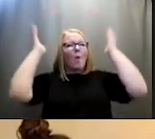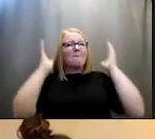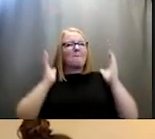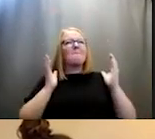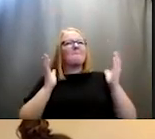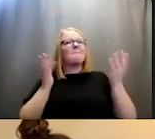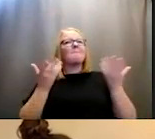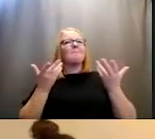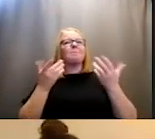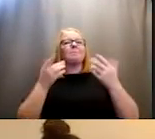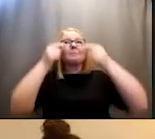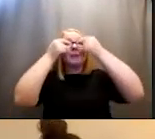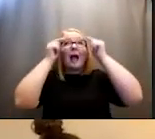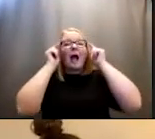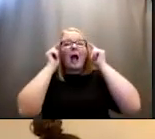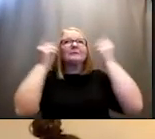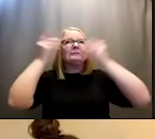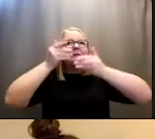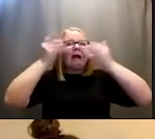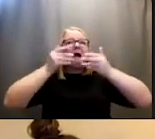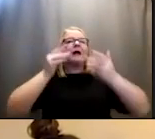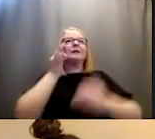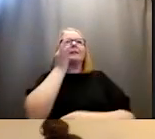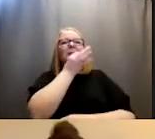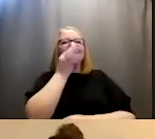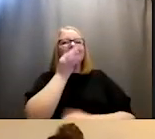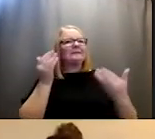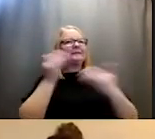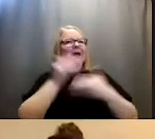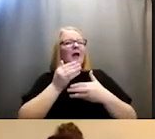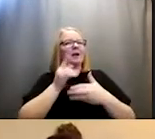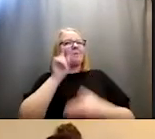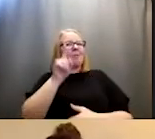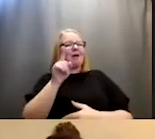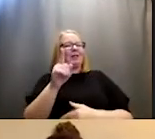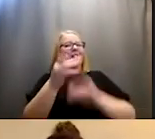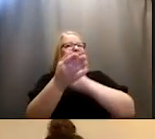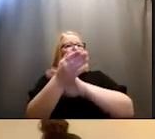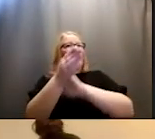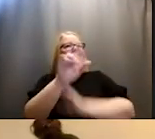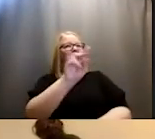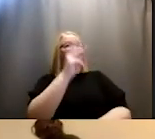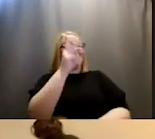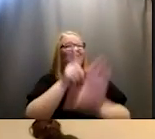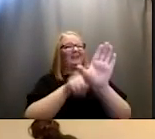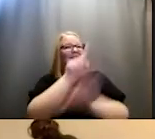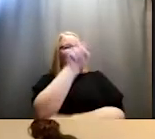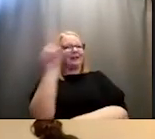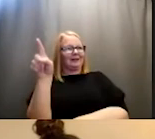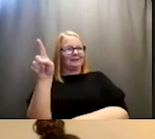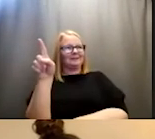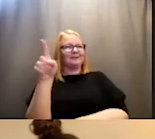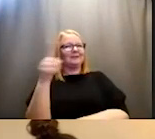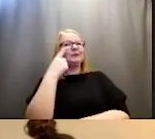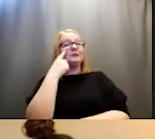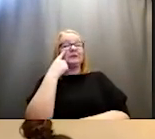very heavy eye makeup, darker shades of lipstick. But if we look at the image on the right, this is just 3 years later. And all of the key